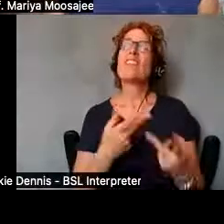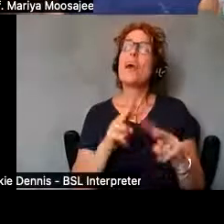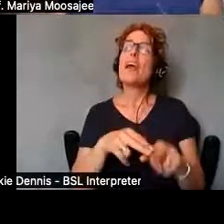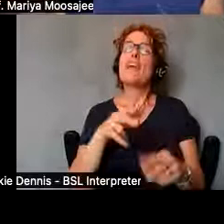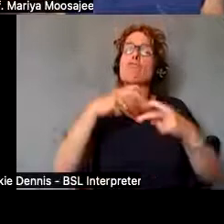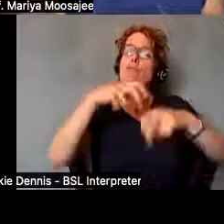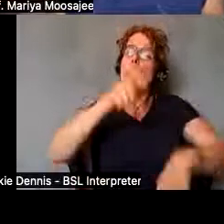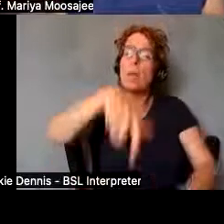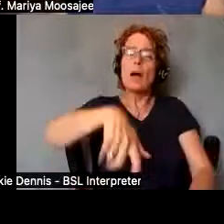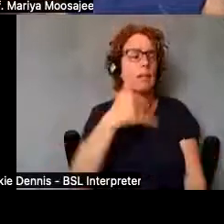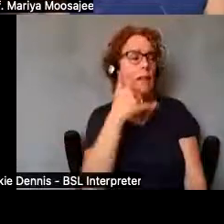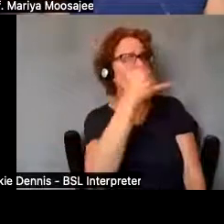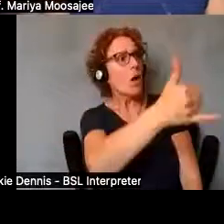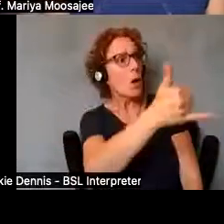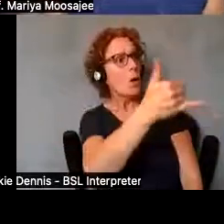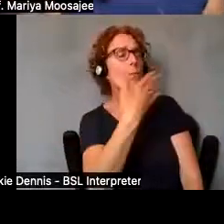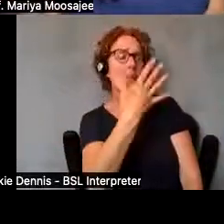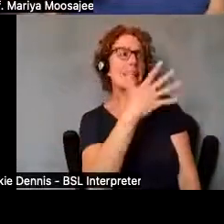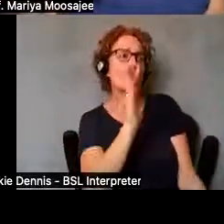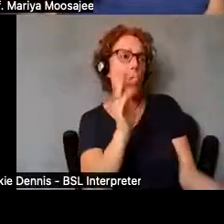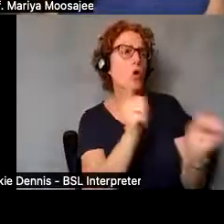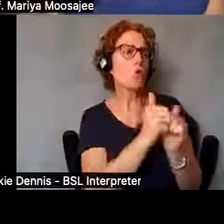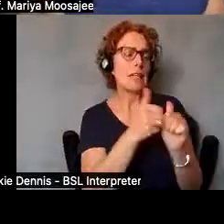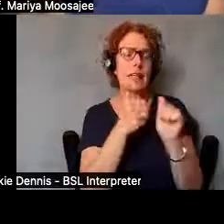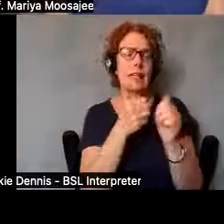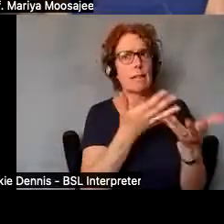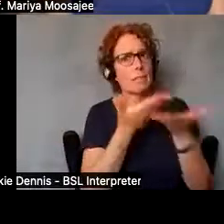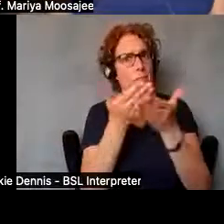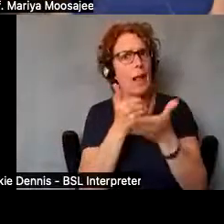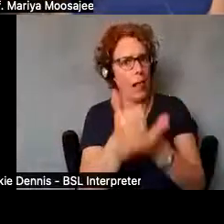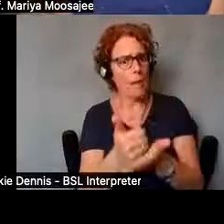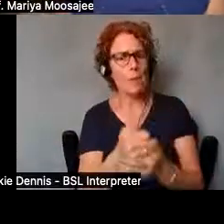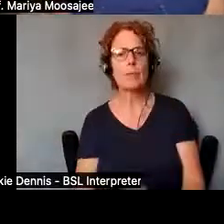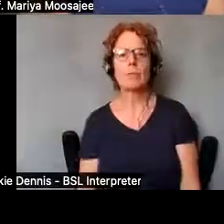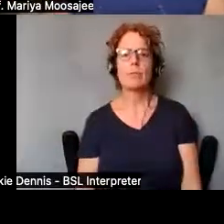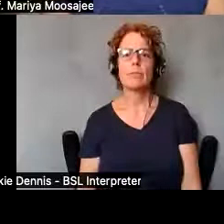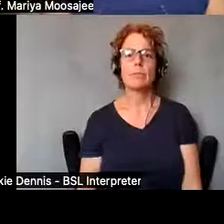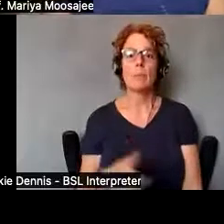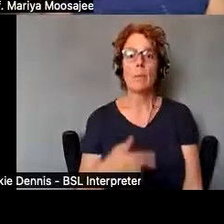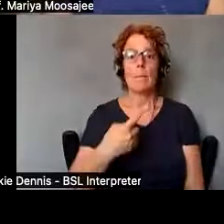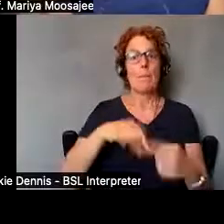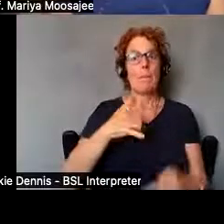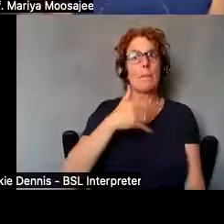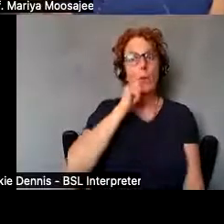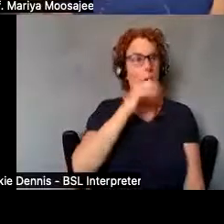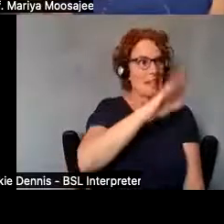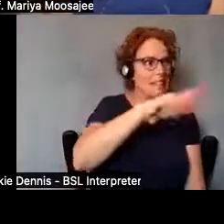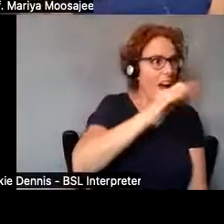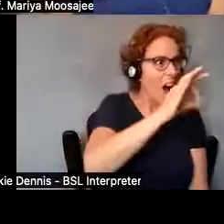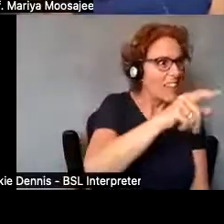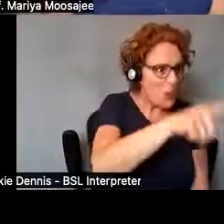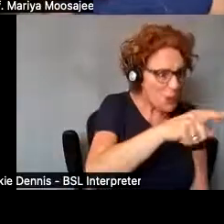please do offer your support. And we might be reaching out to some of you to help us with this actual study using